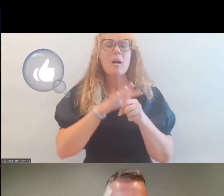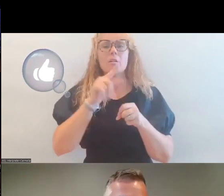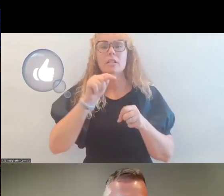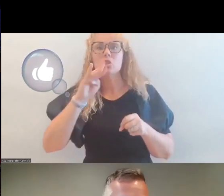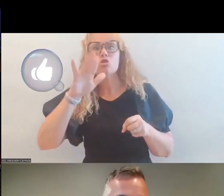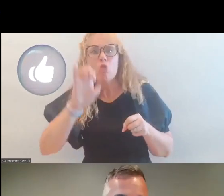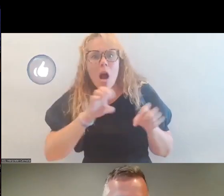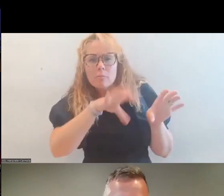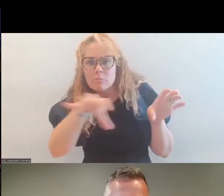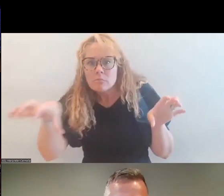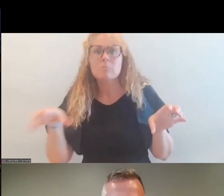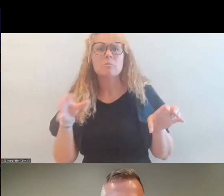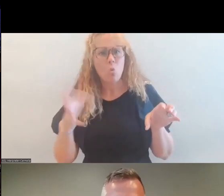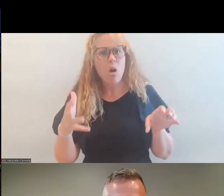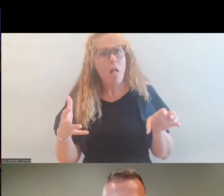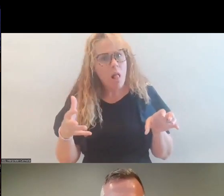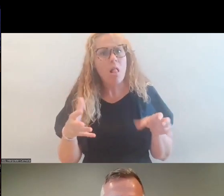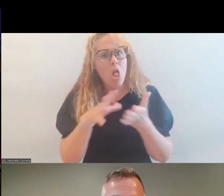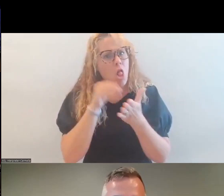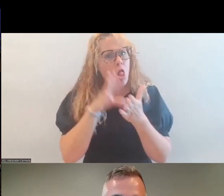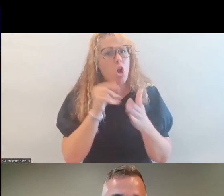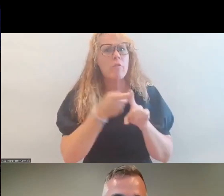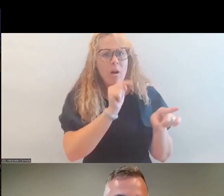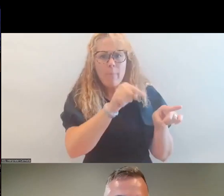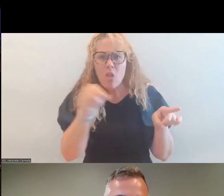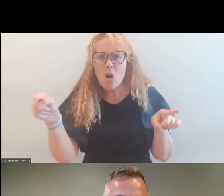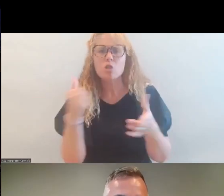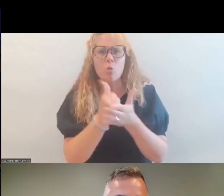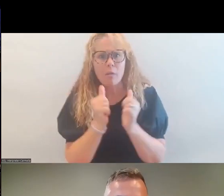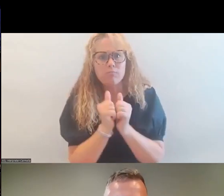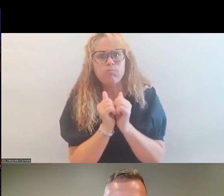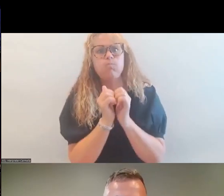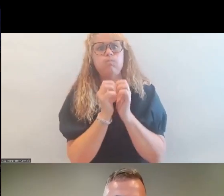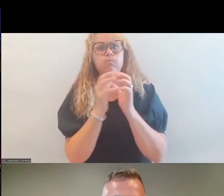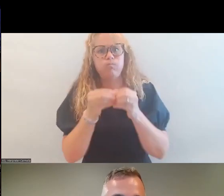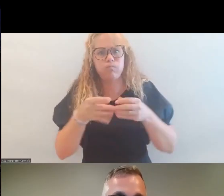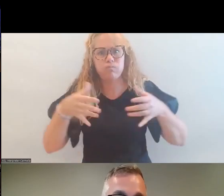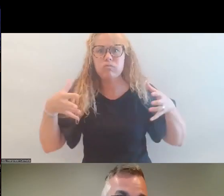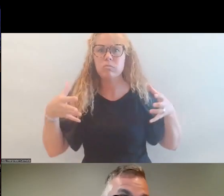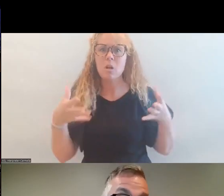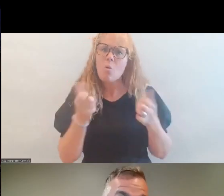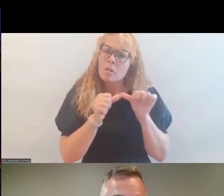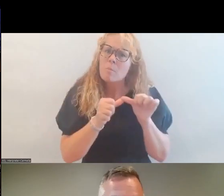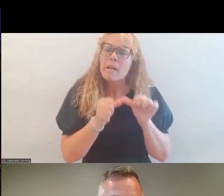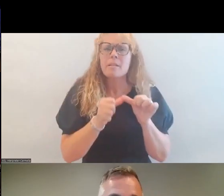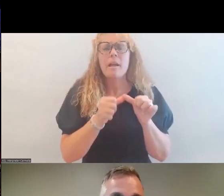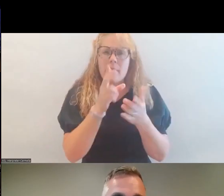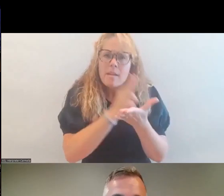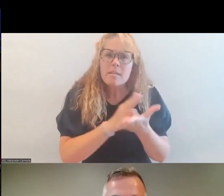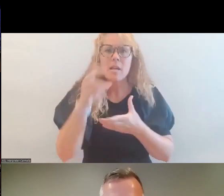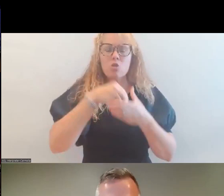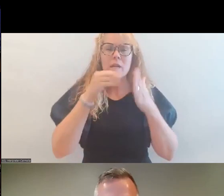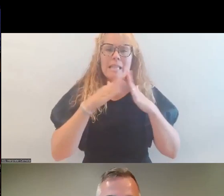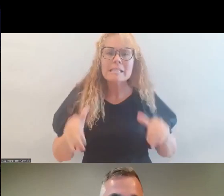to build upon those core expectations in a number of ways, and wanting to make sure that we want to maintain the integrity of the system,